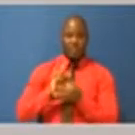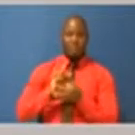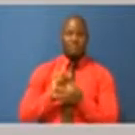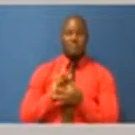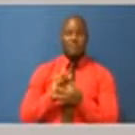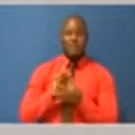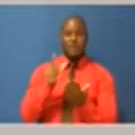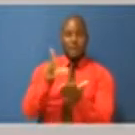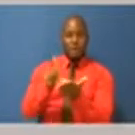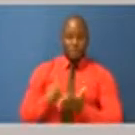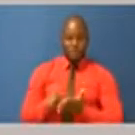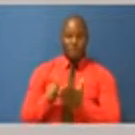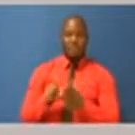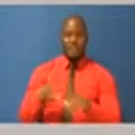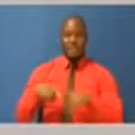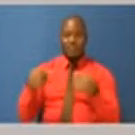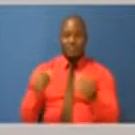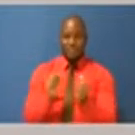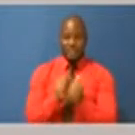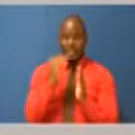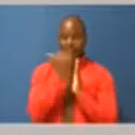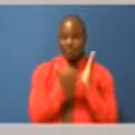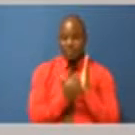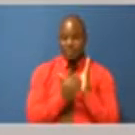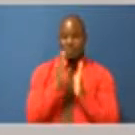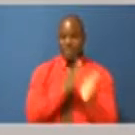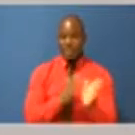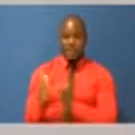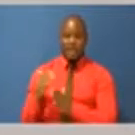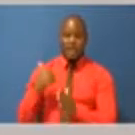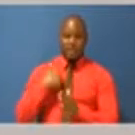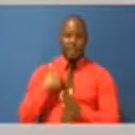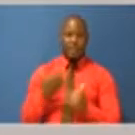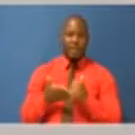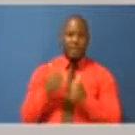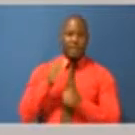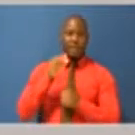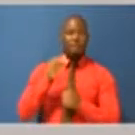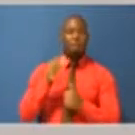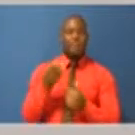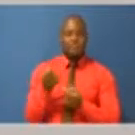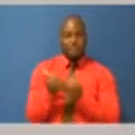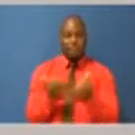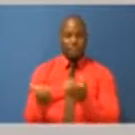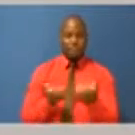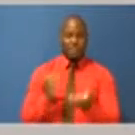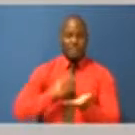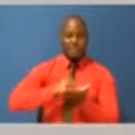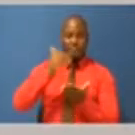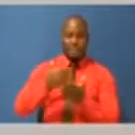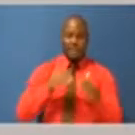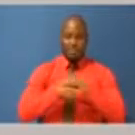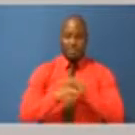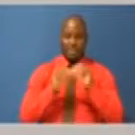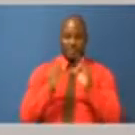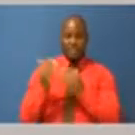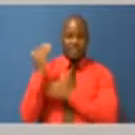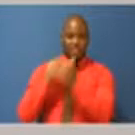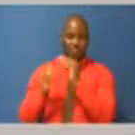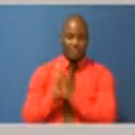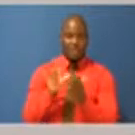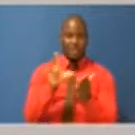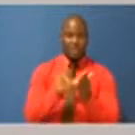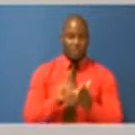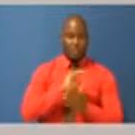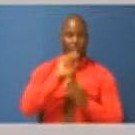loans so there's actually a structured plan we have on how to help smes access funding because if you look at the history of a lot of